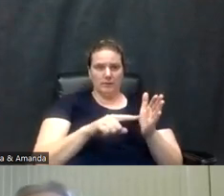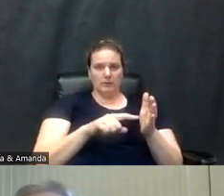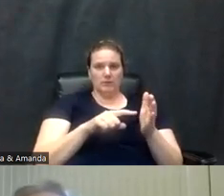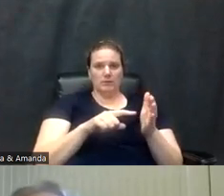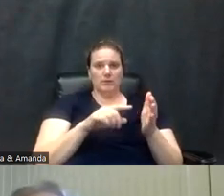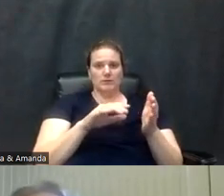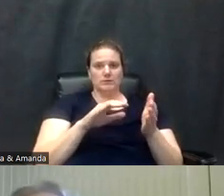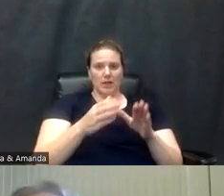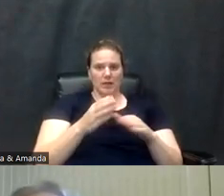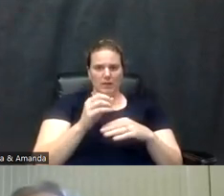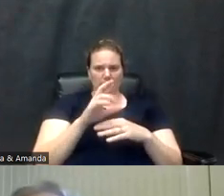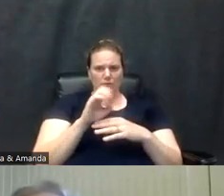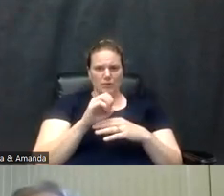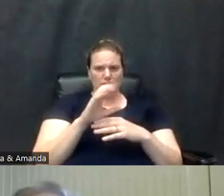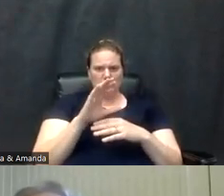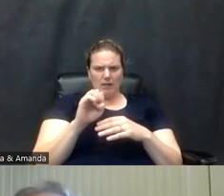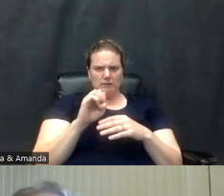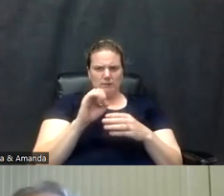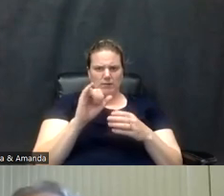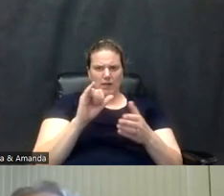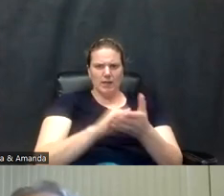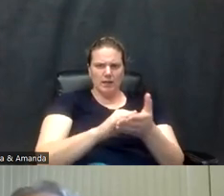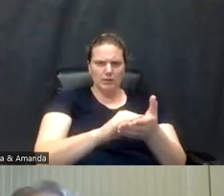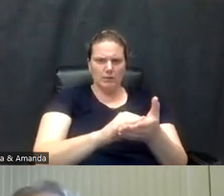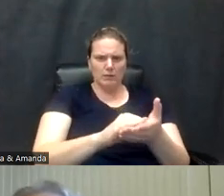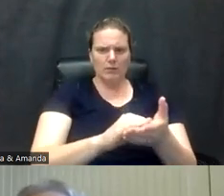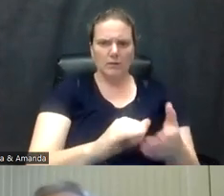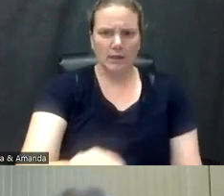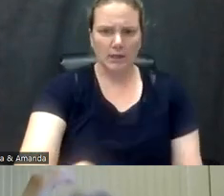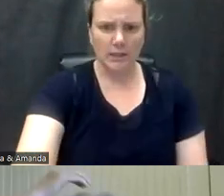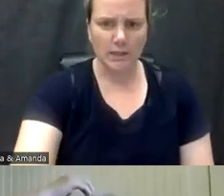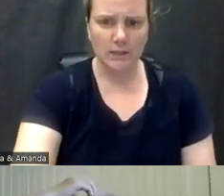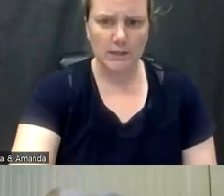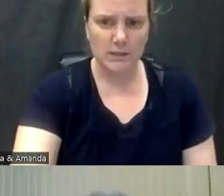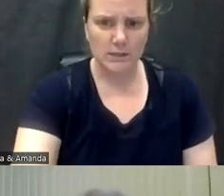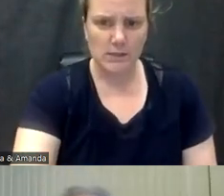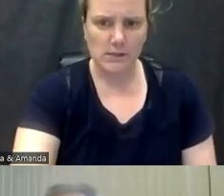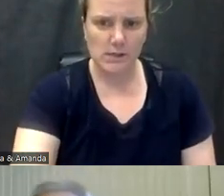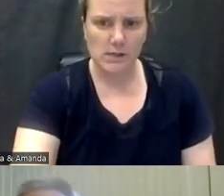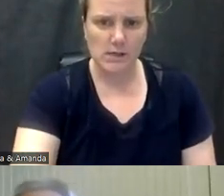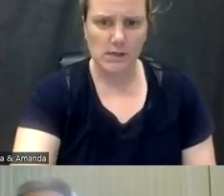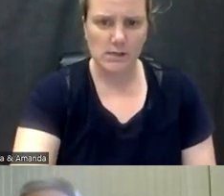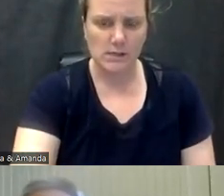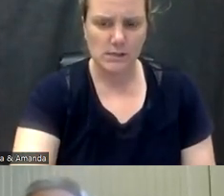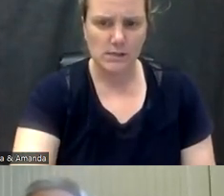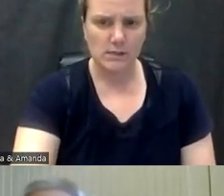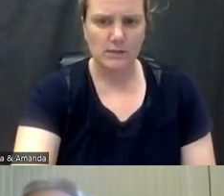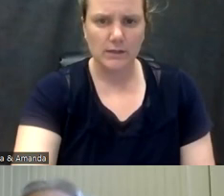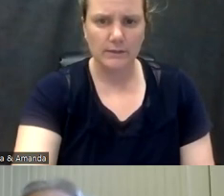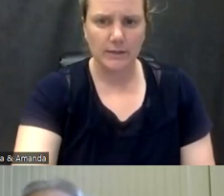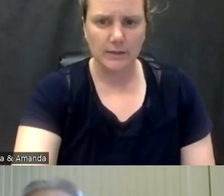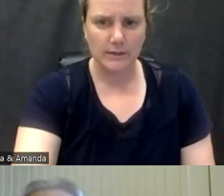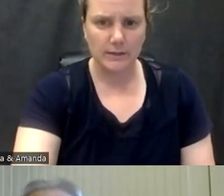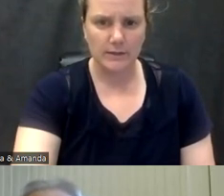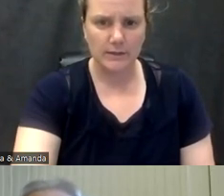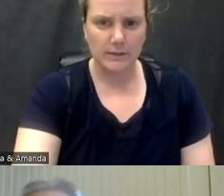force cases like our board's going to. Thank you. Questions? Yes, please. If there are any